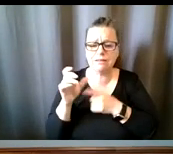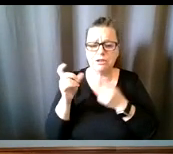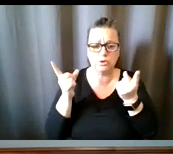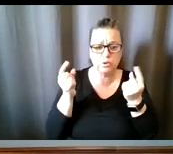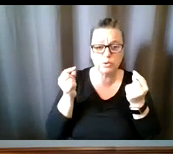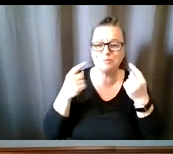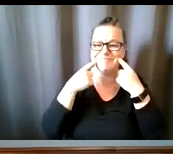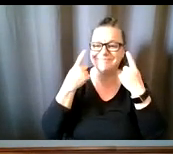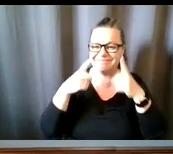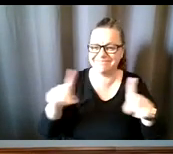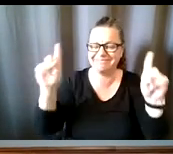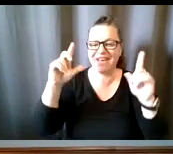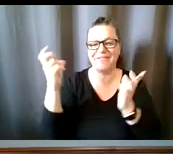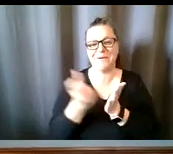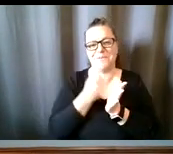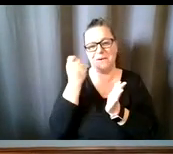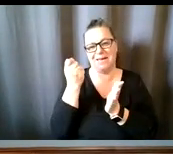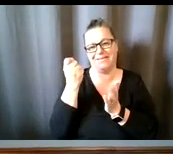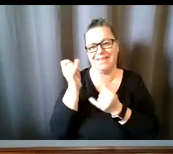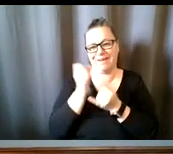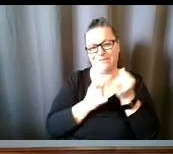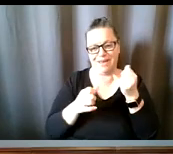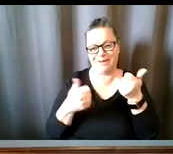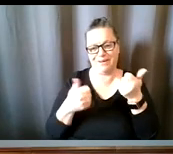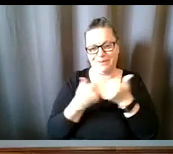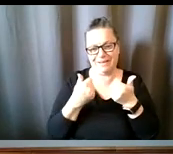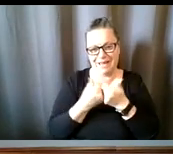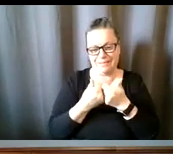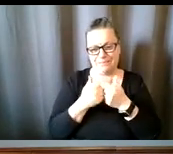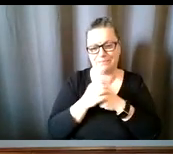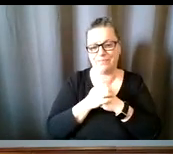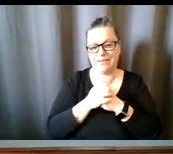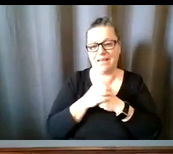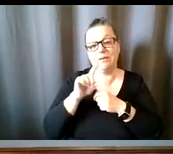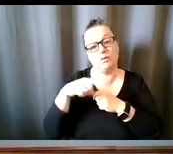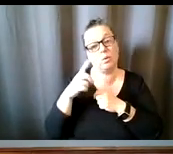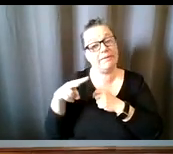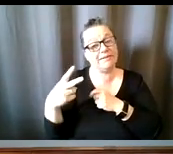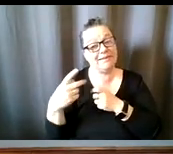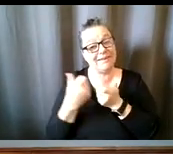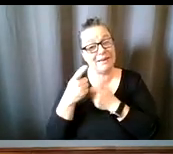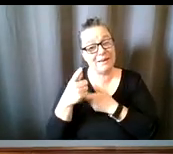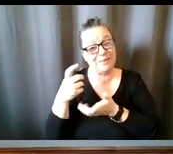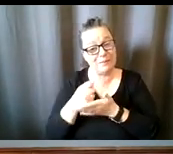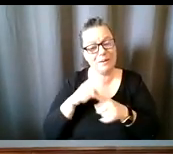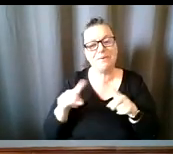They did. They won the final game of the season. It was also the second game they won that season, but still, they finished strong. So that was